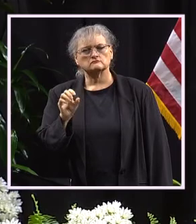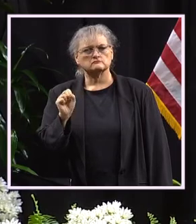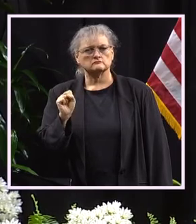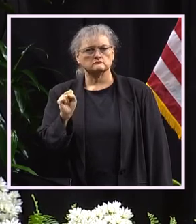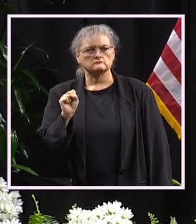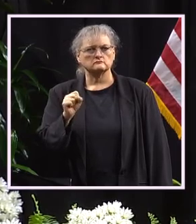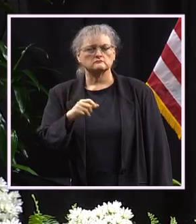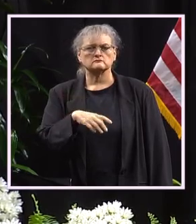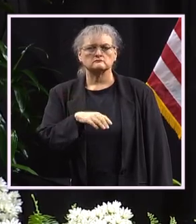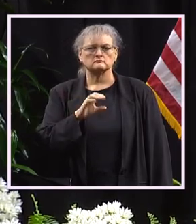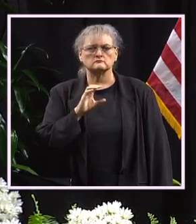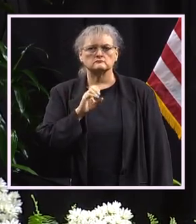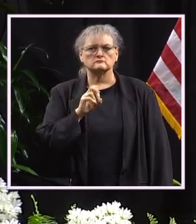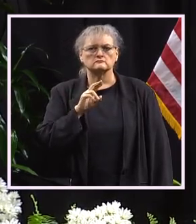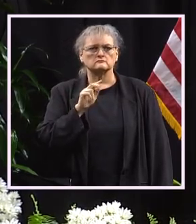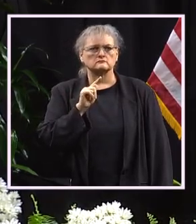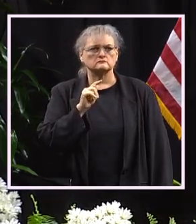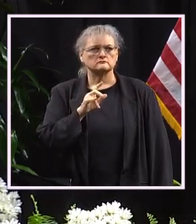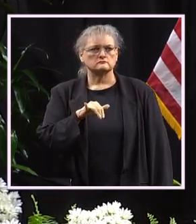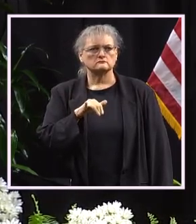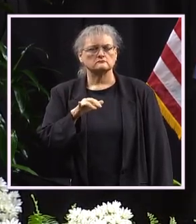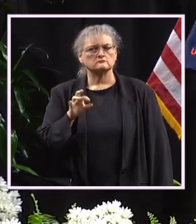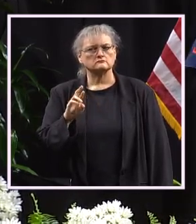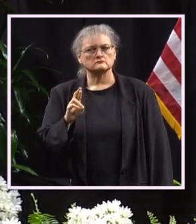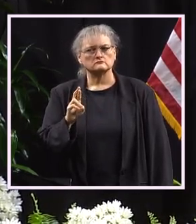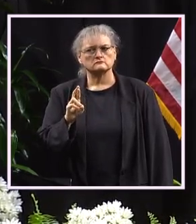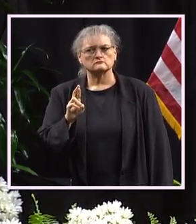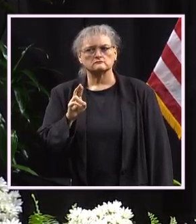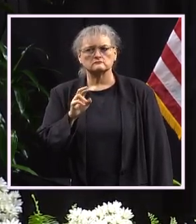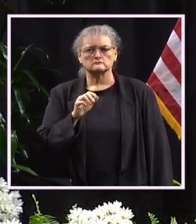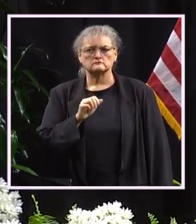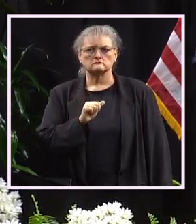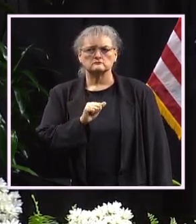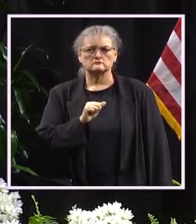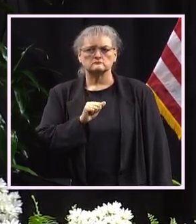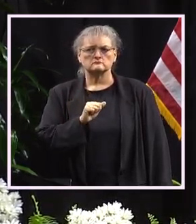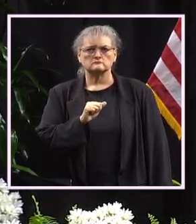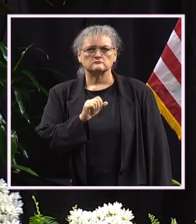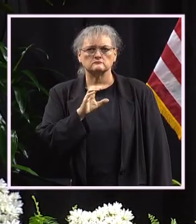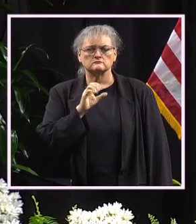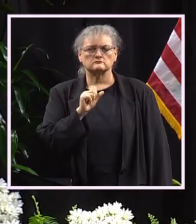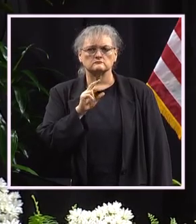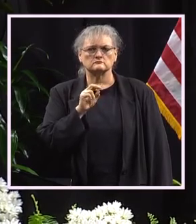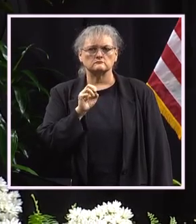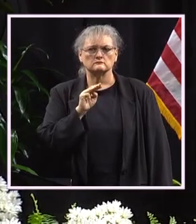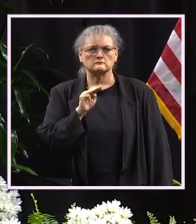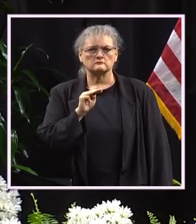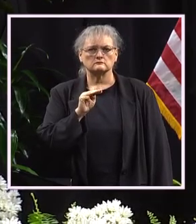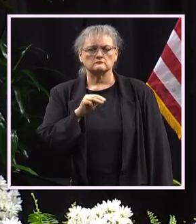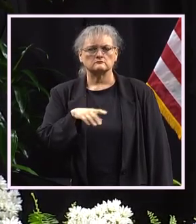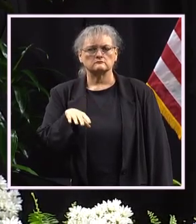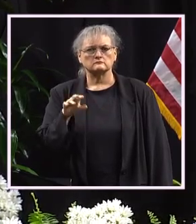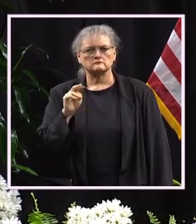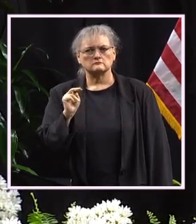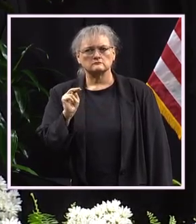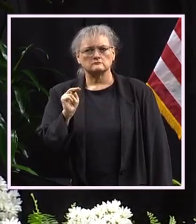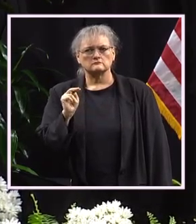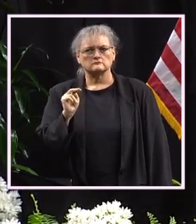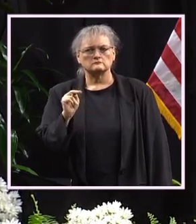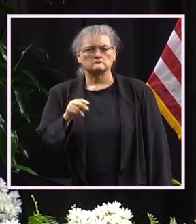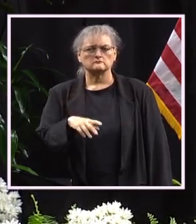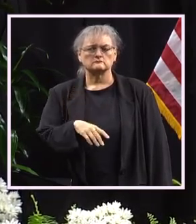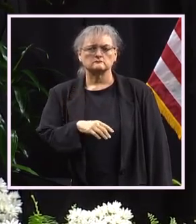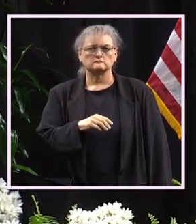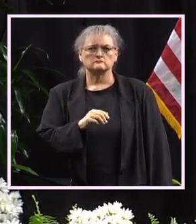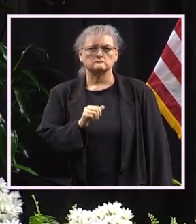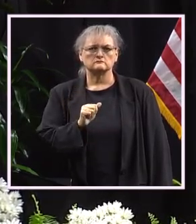Courtney Ray Romer. Herman Alec Nava, Biseñor.